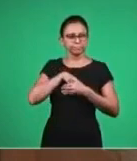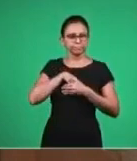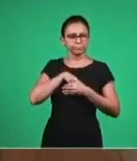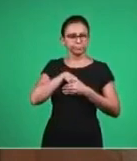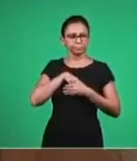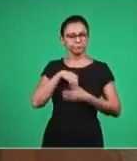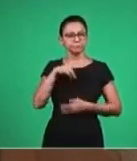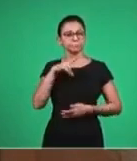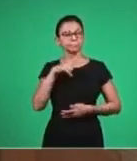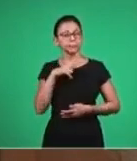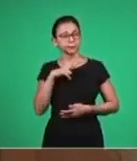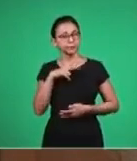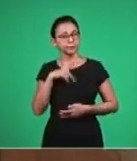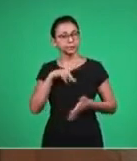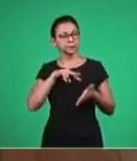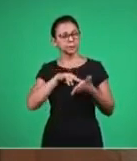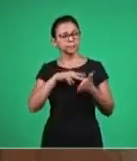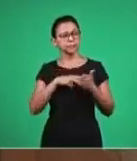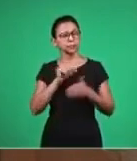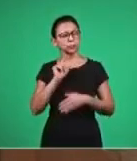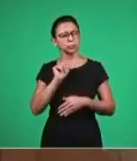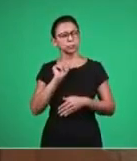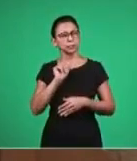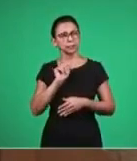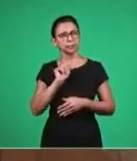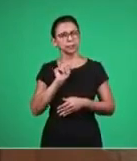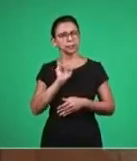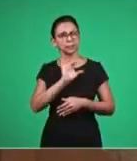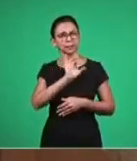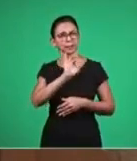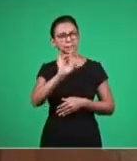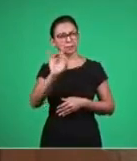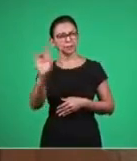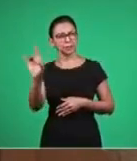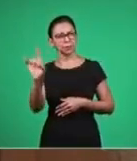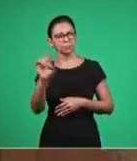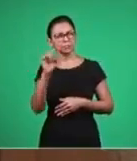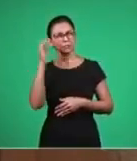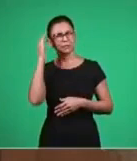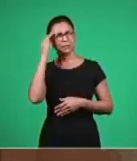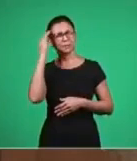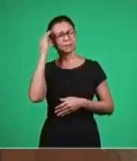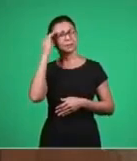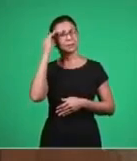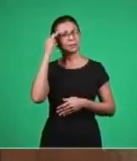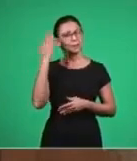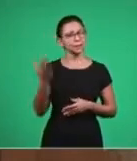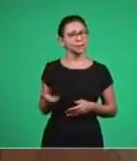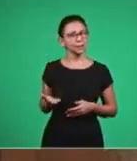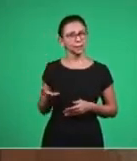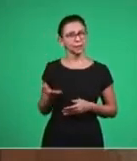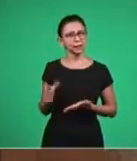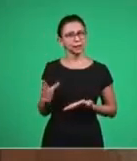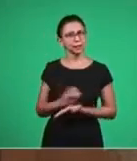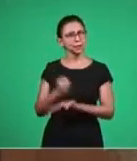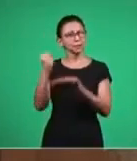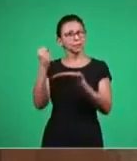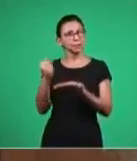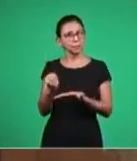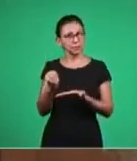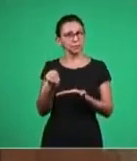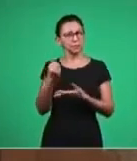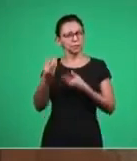the aspect, the personal aspect, and what it means for each and every one of us, so that we can understand, in